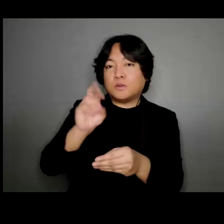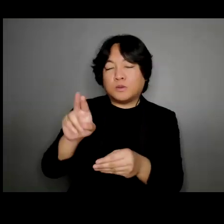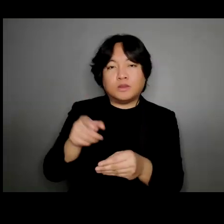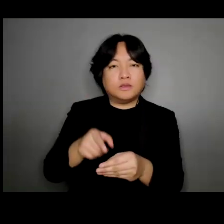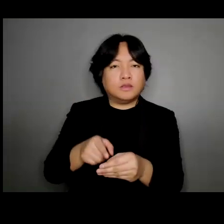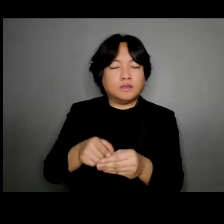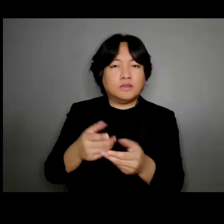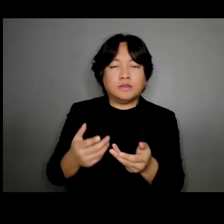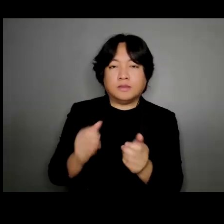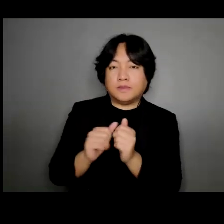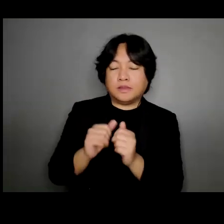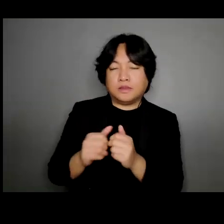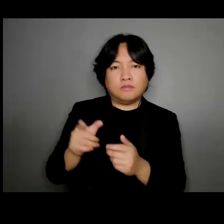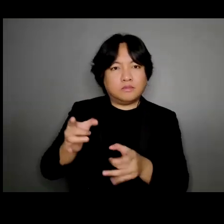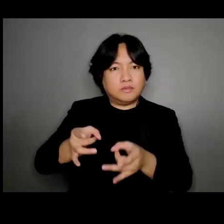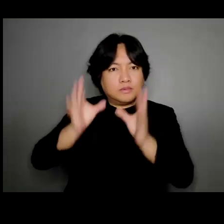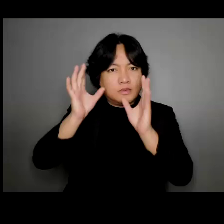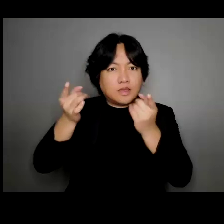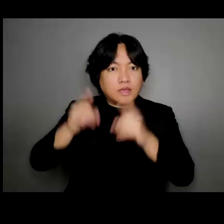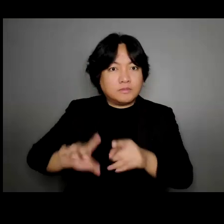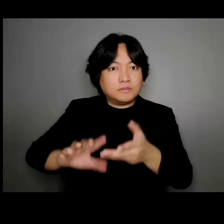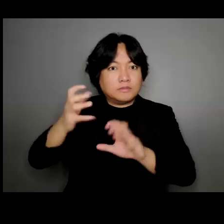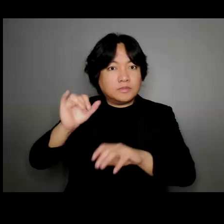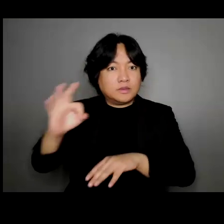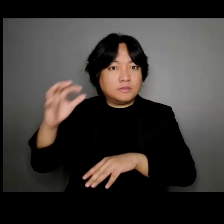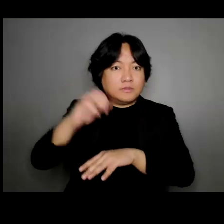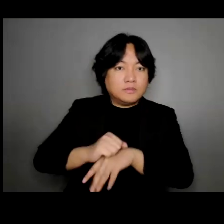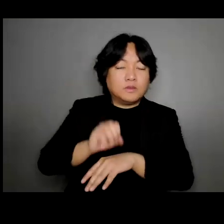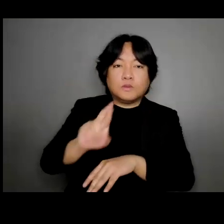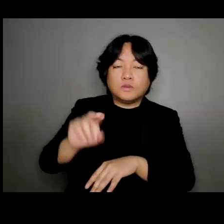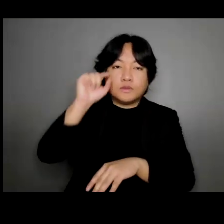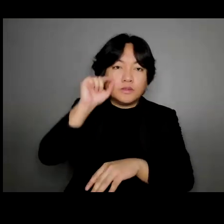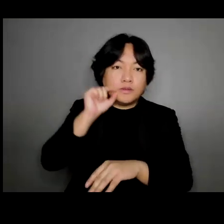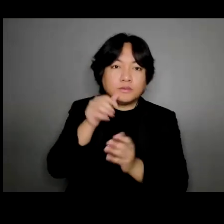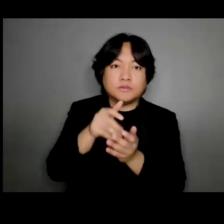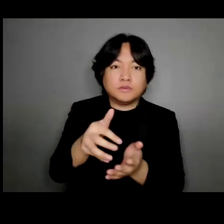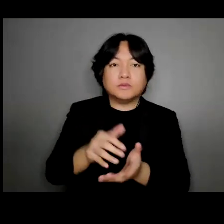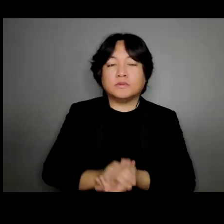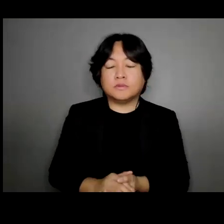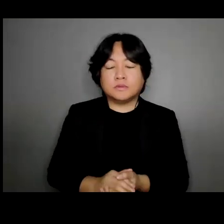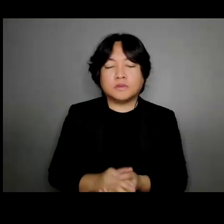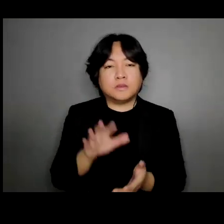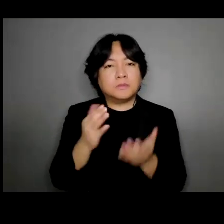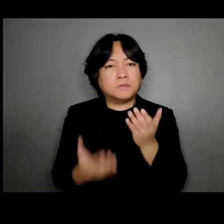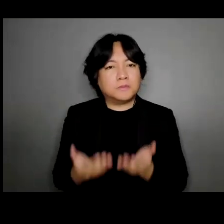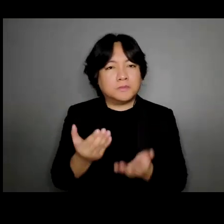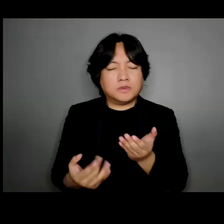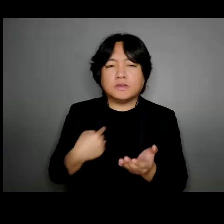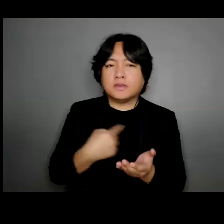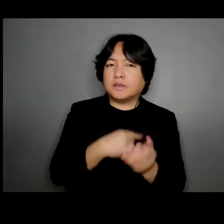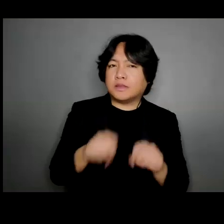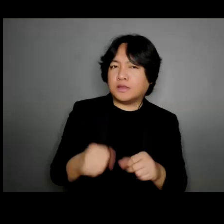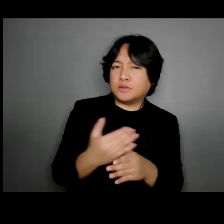colonial practices in the academe as it relates to gender studies, figure, maybe we can all share